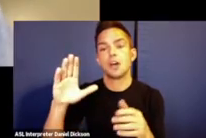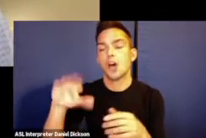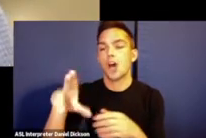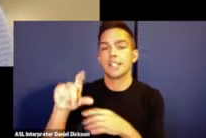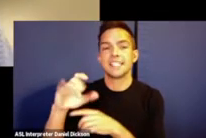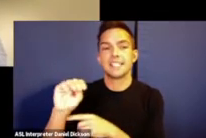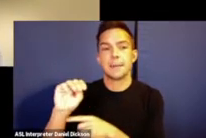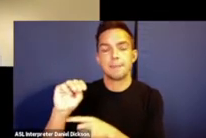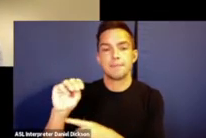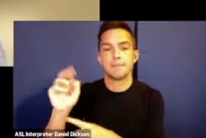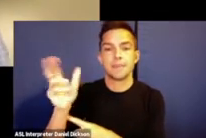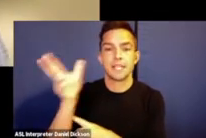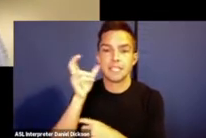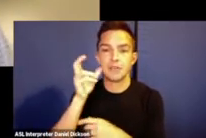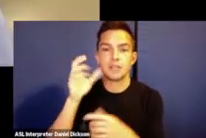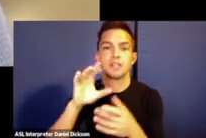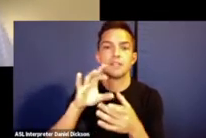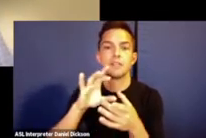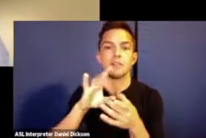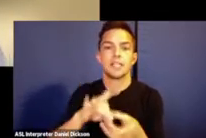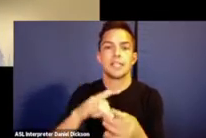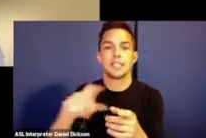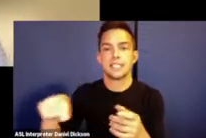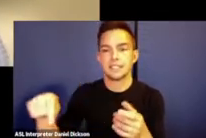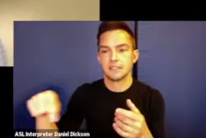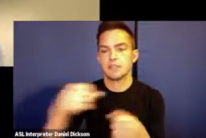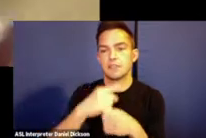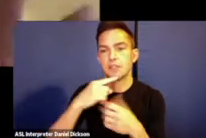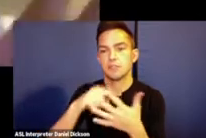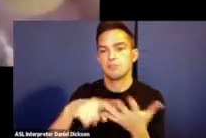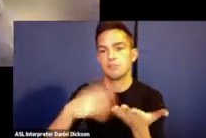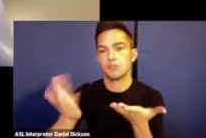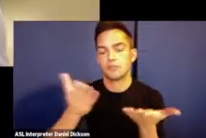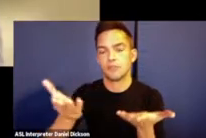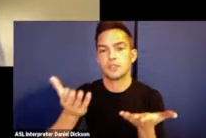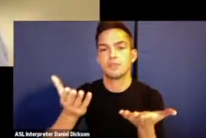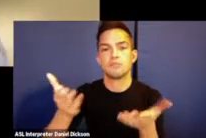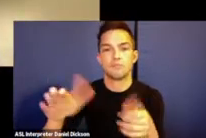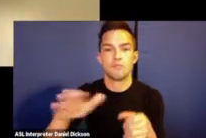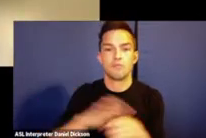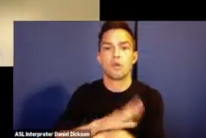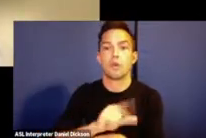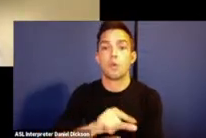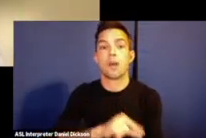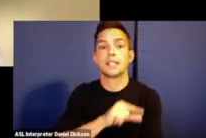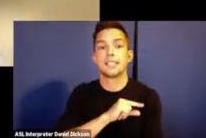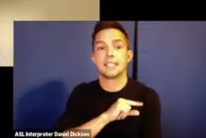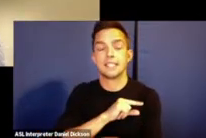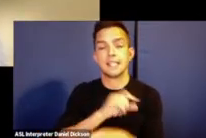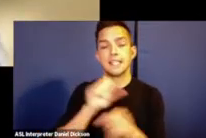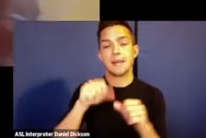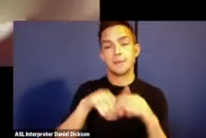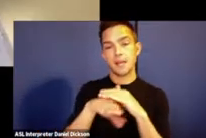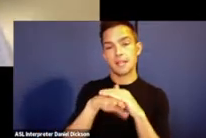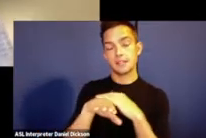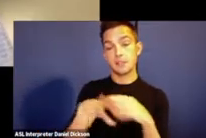with hearing related needs, in order to ensure that those services are of full quality and can be accessed.